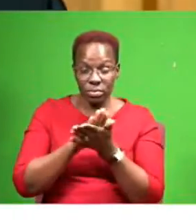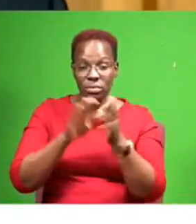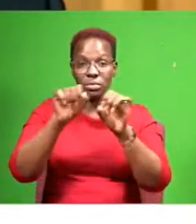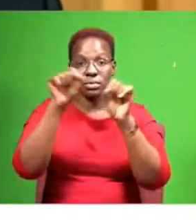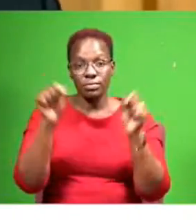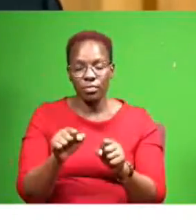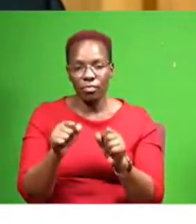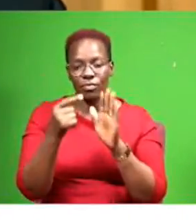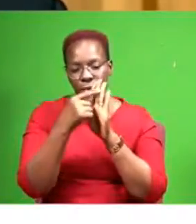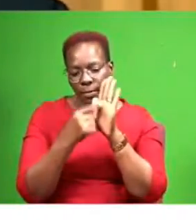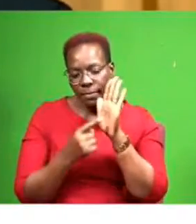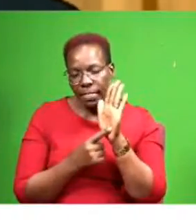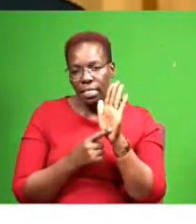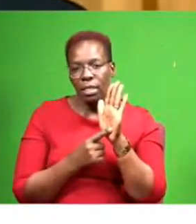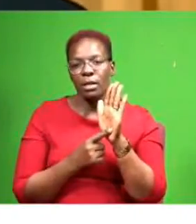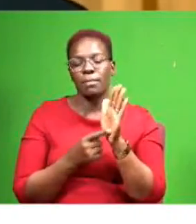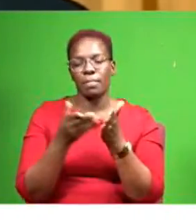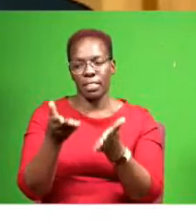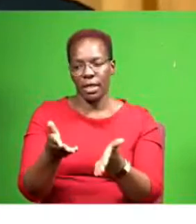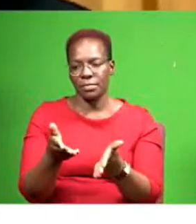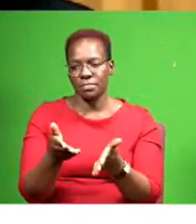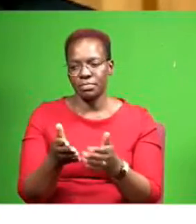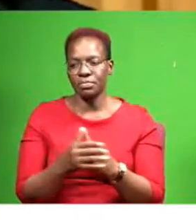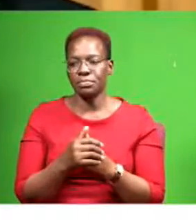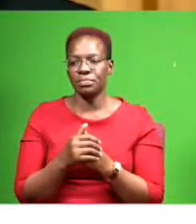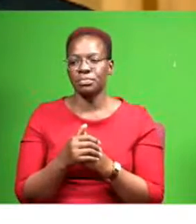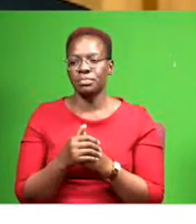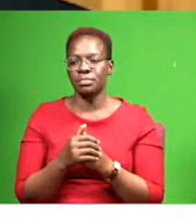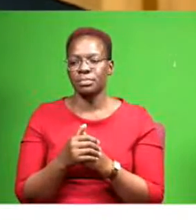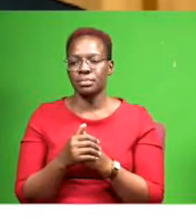structure doctrine into play?